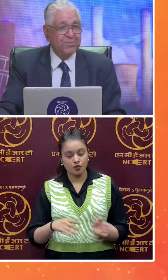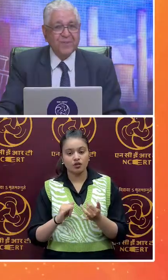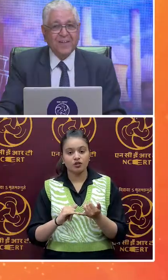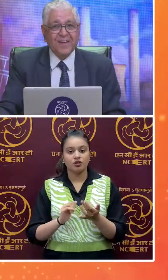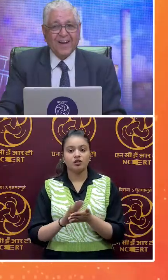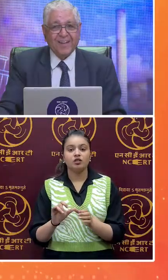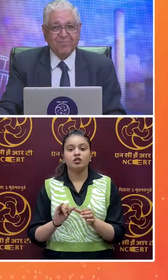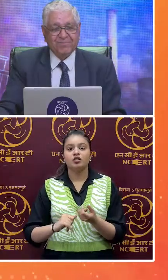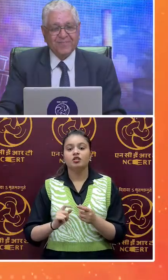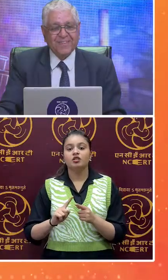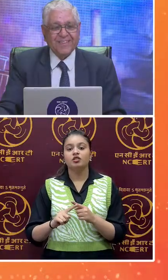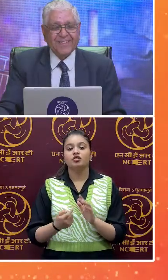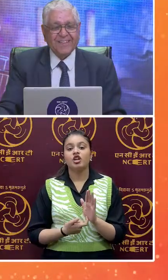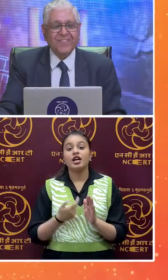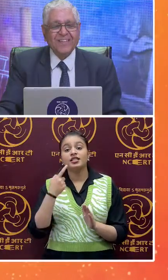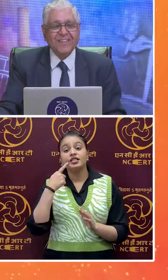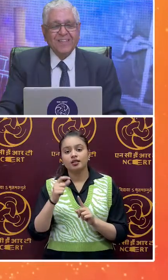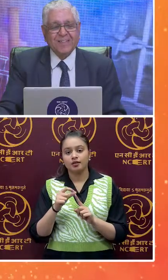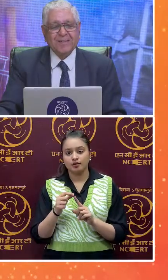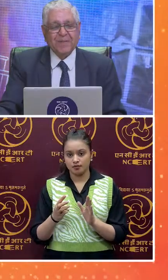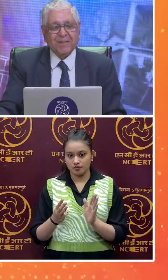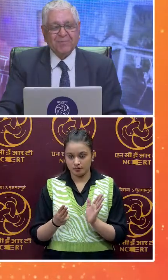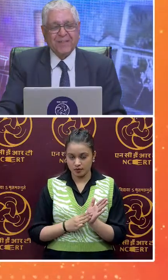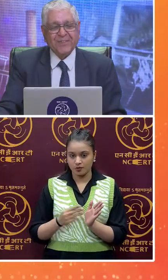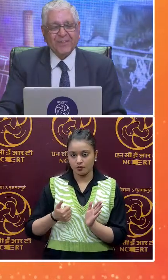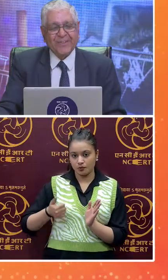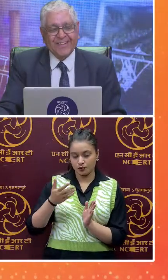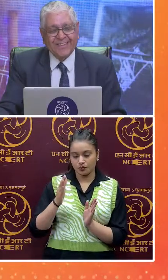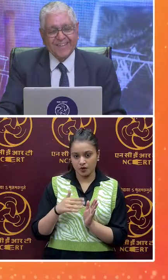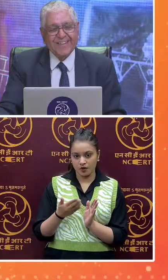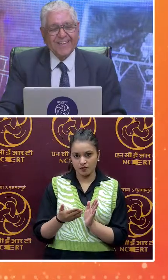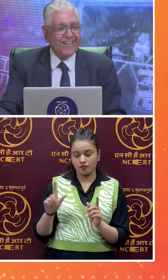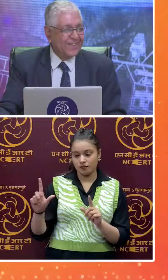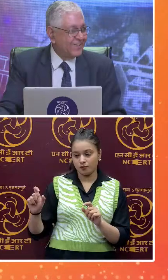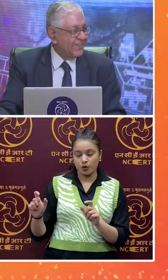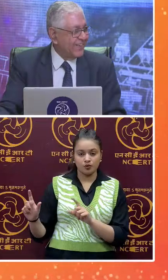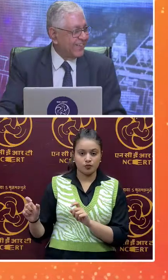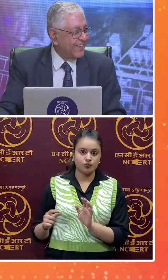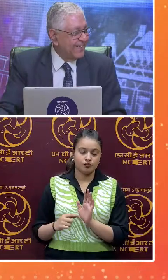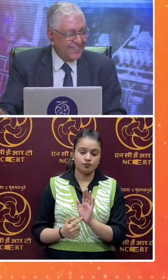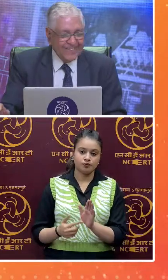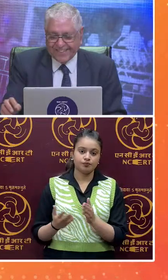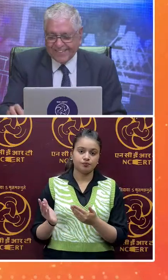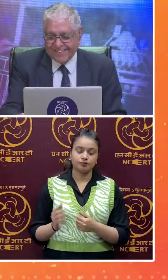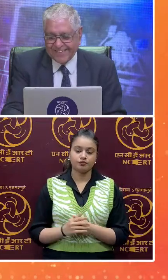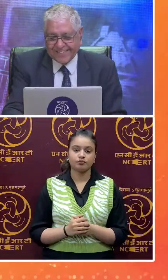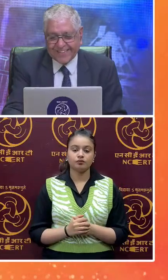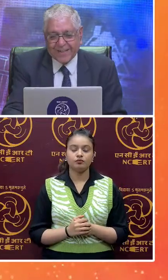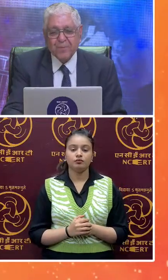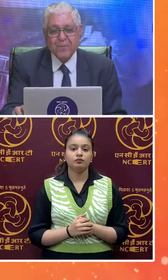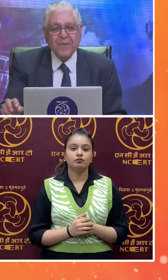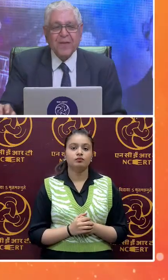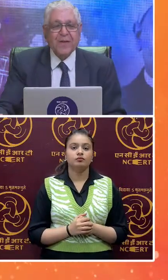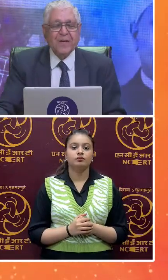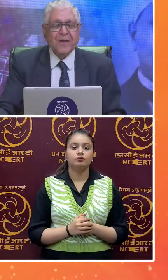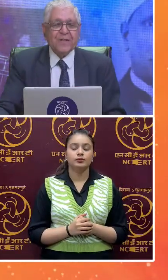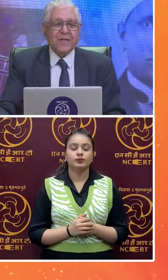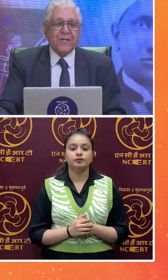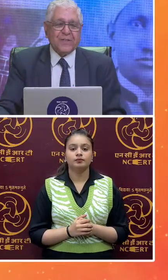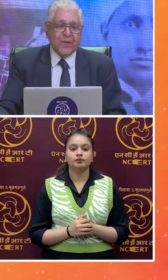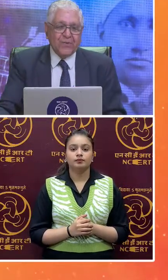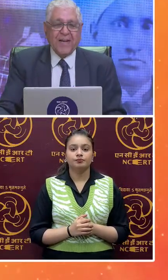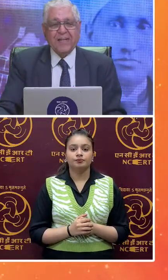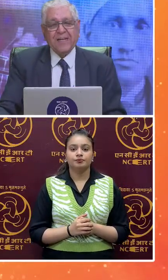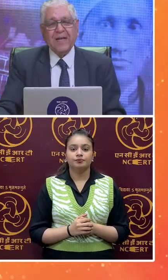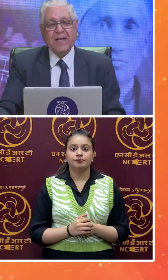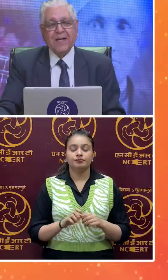now, and this is a mirror being shown for this thing.